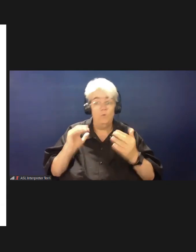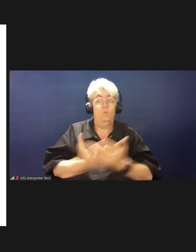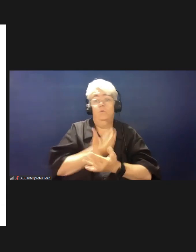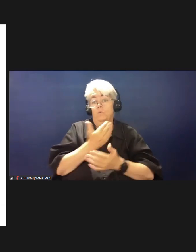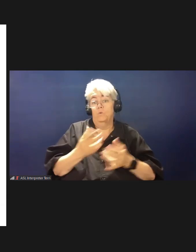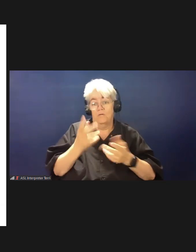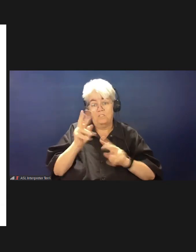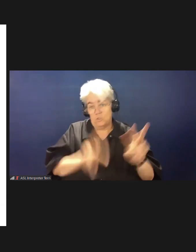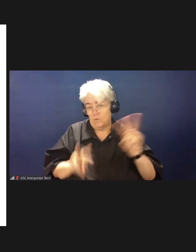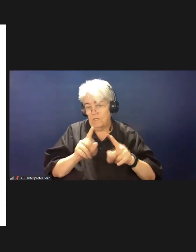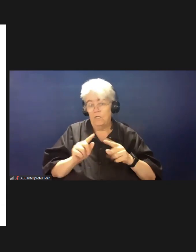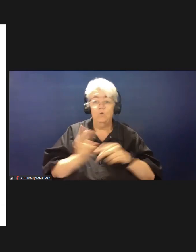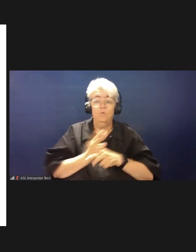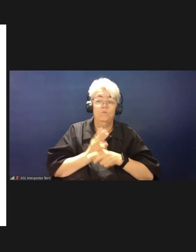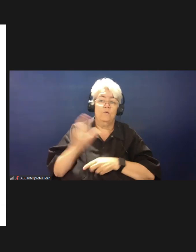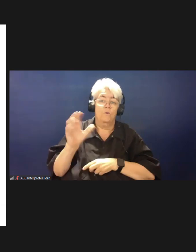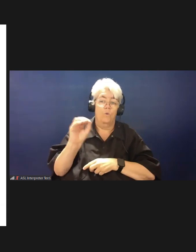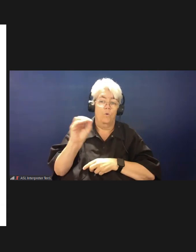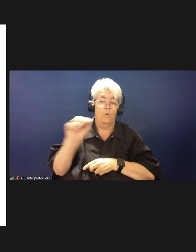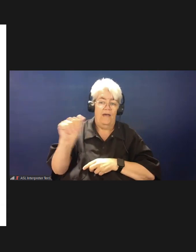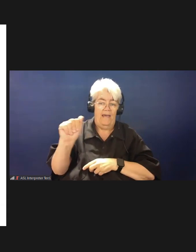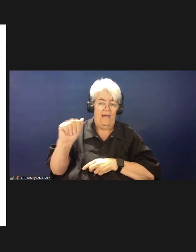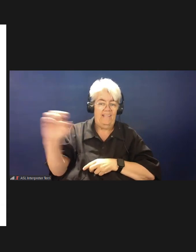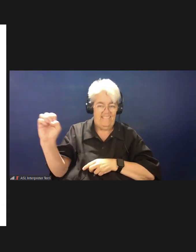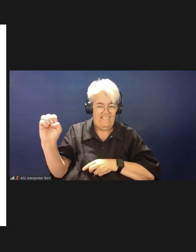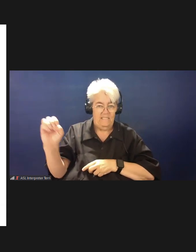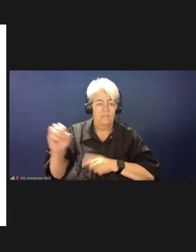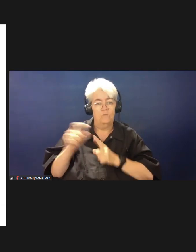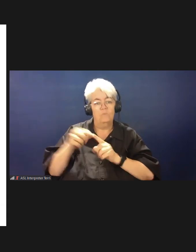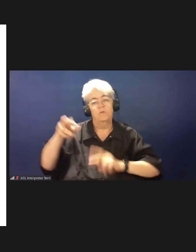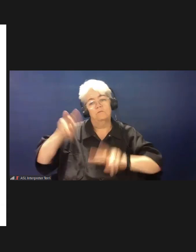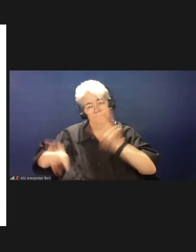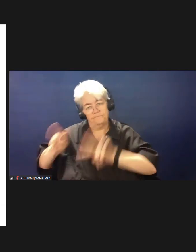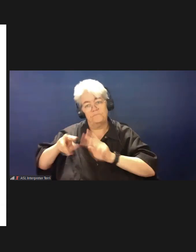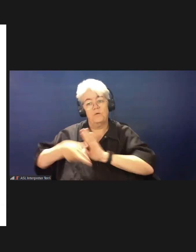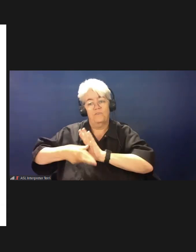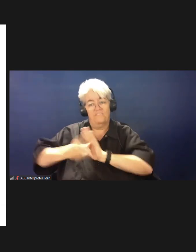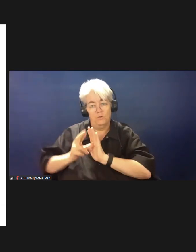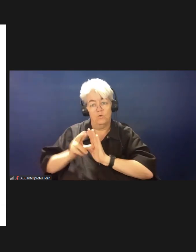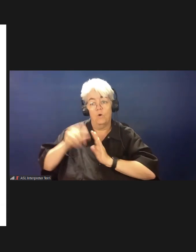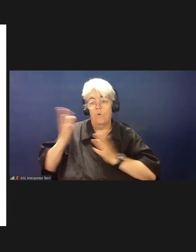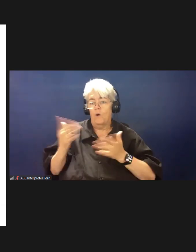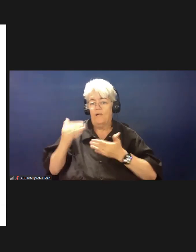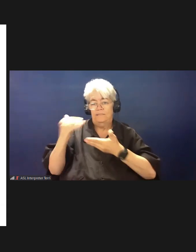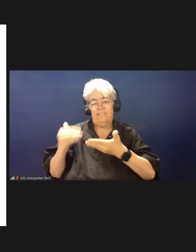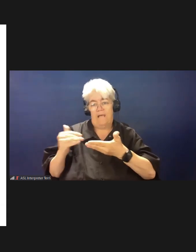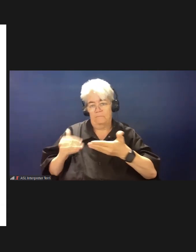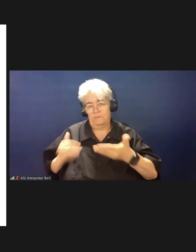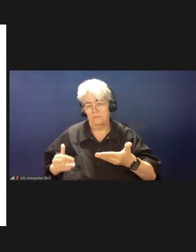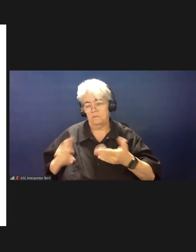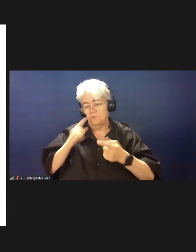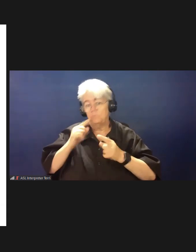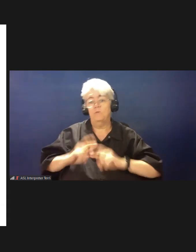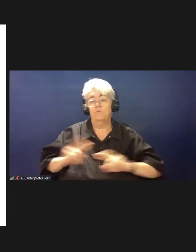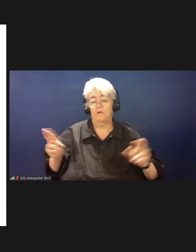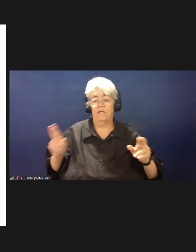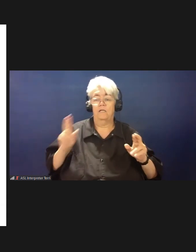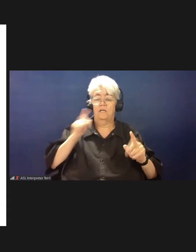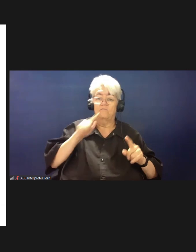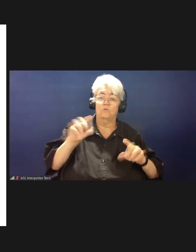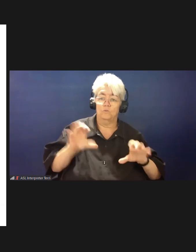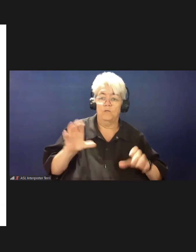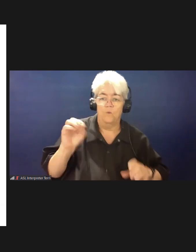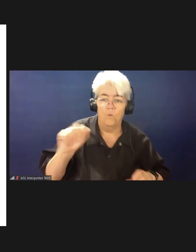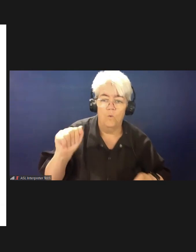using OAEs, we'll overview the steps you'll want to complete to prepare for doing